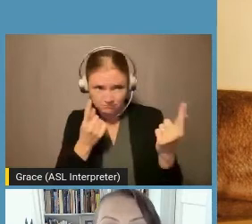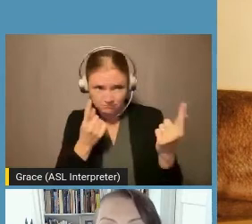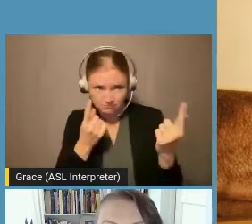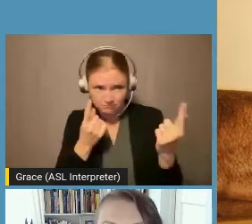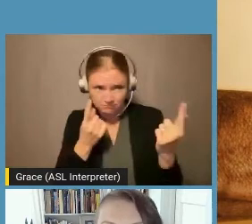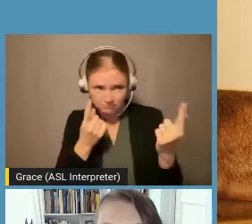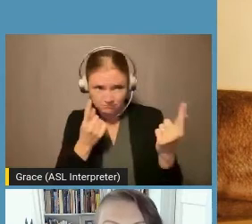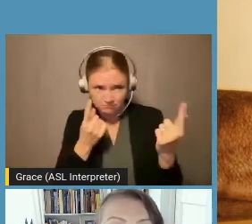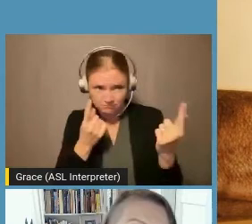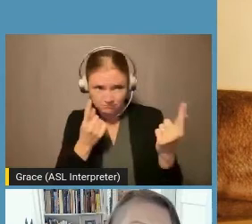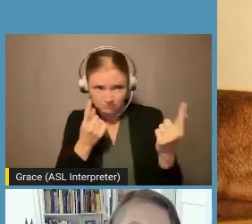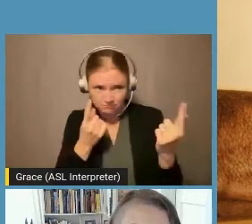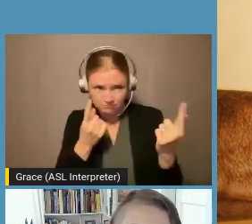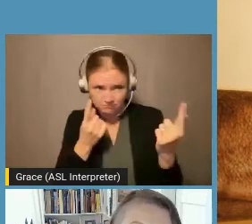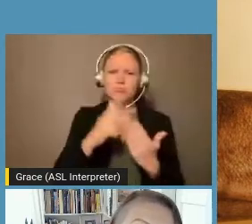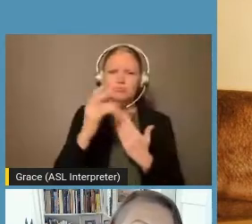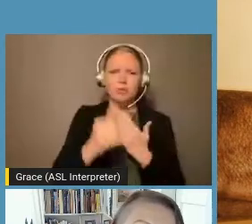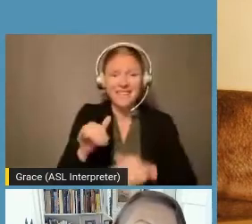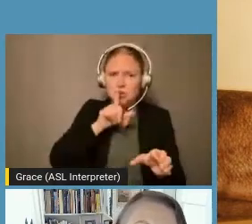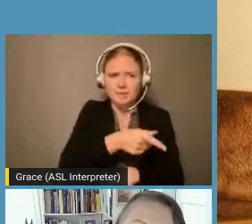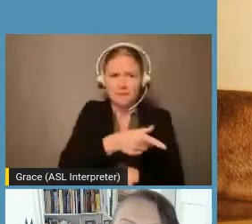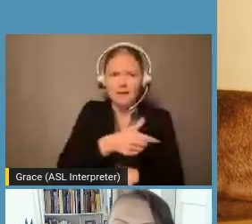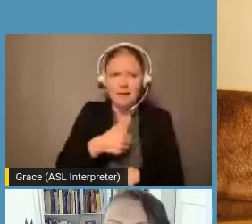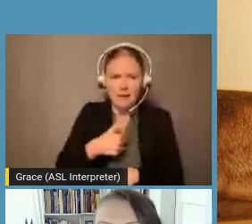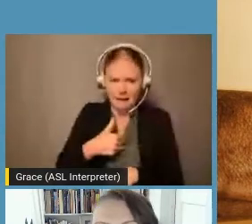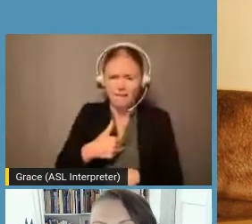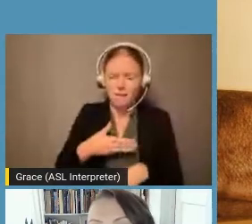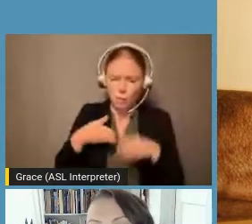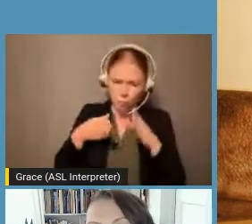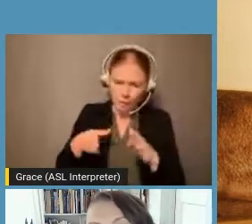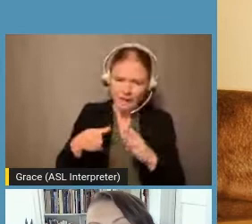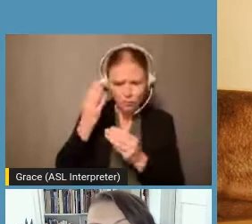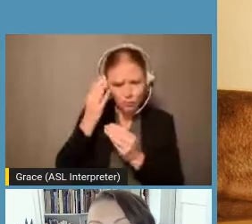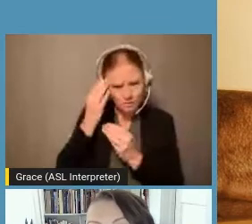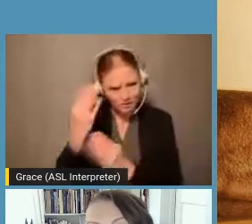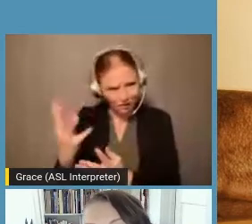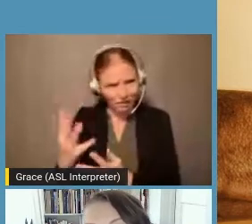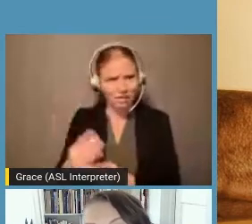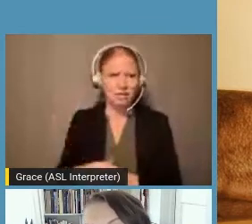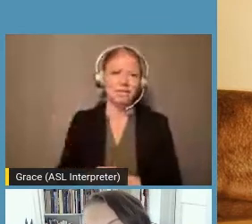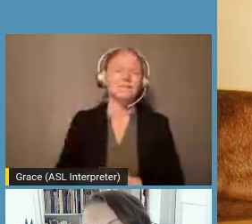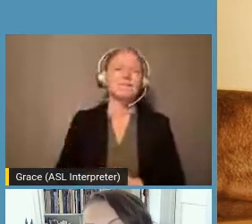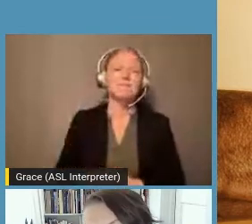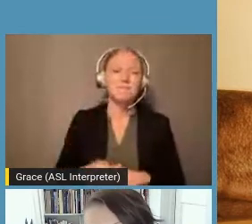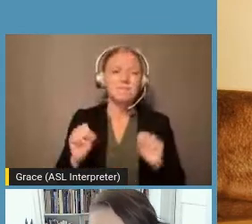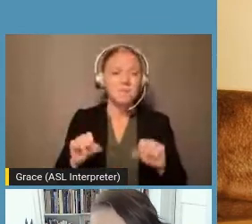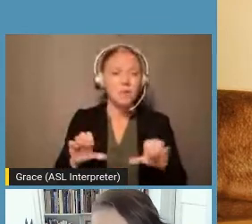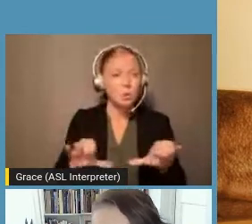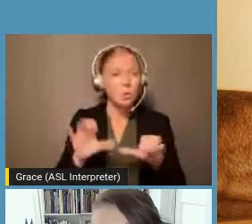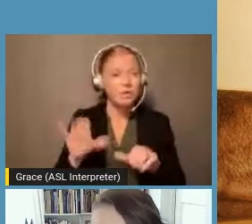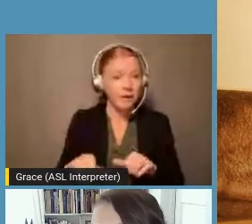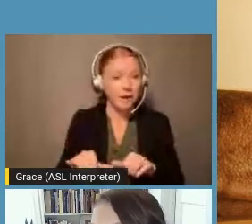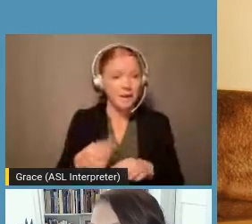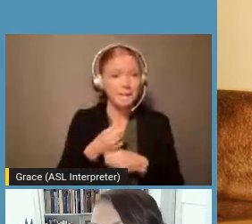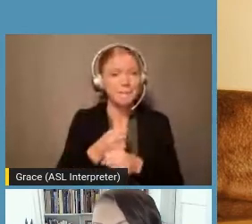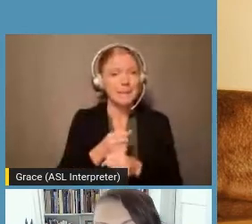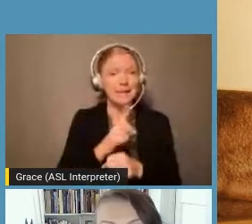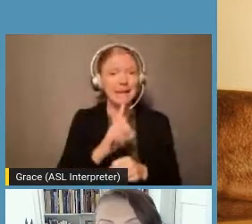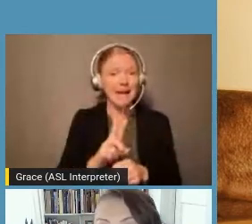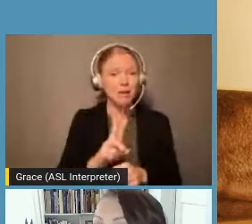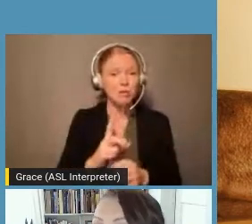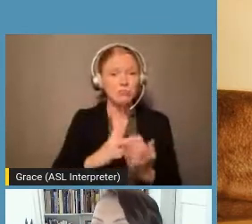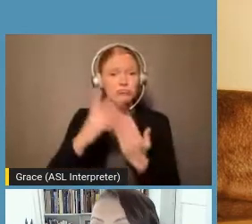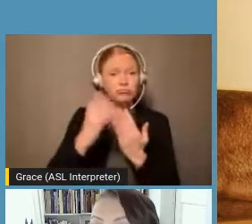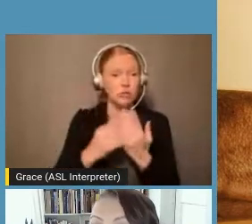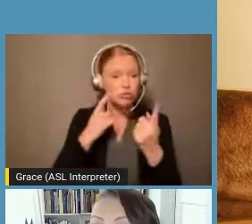clear means of communicating that to you. So you can do that by creating an actual project agreement, and that can be